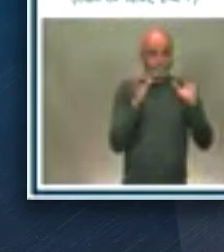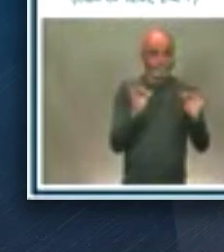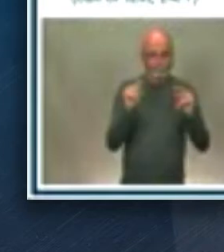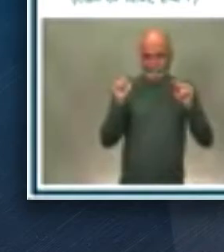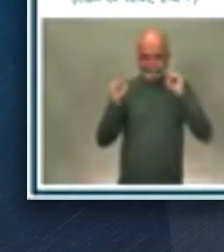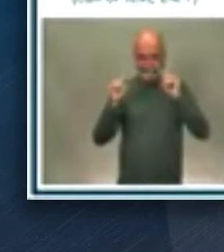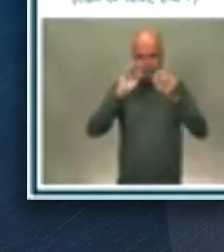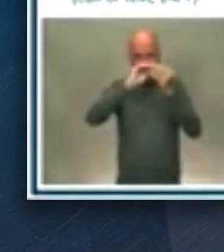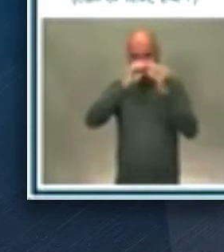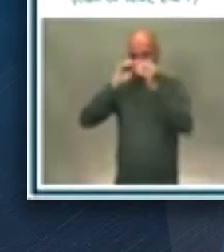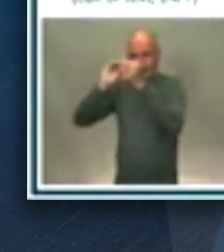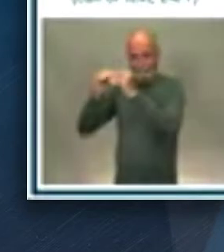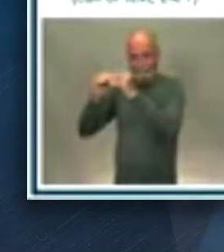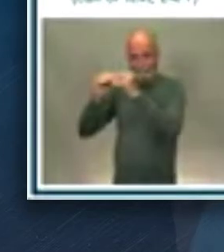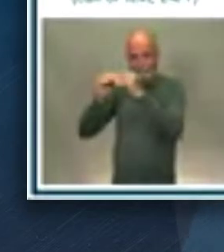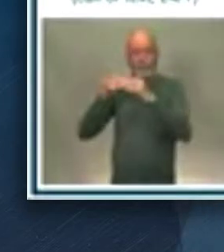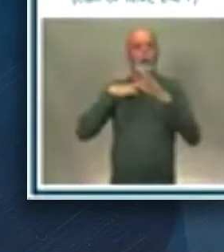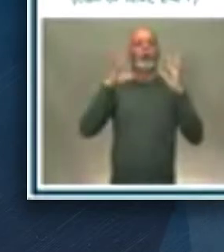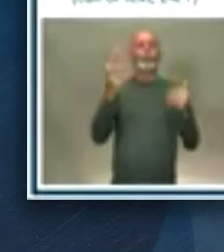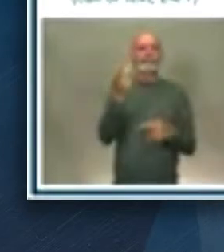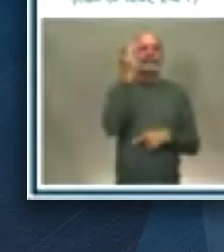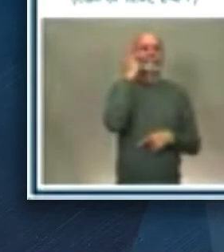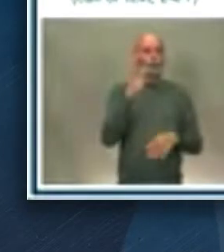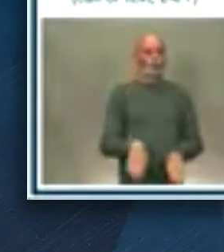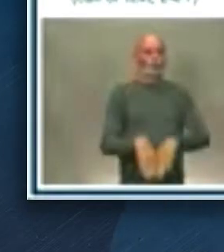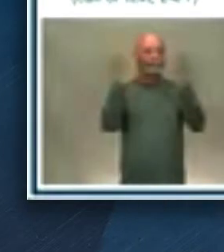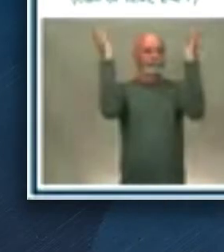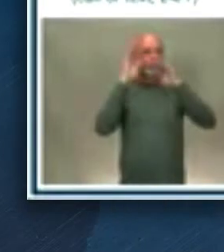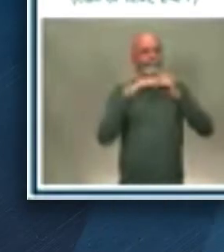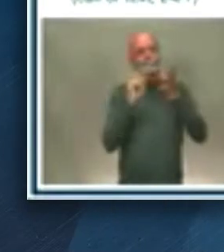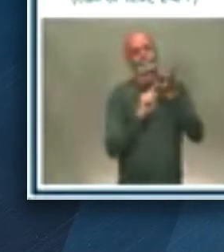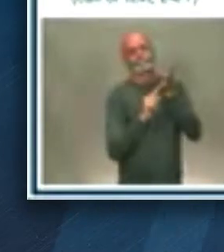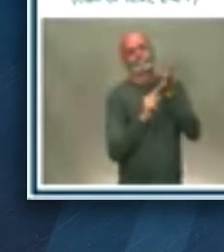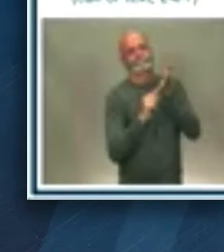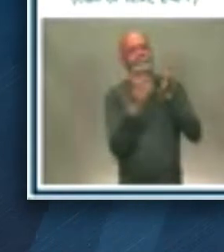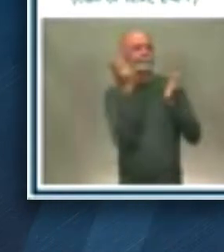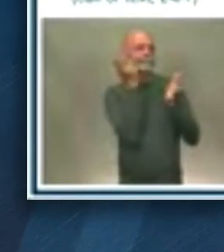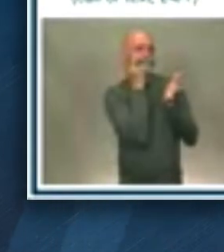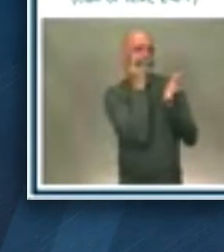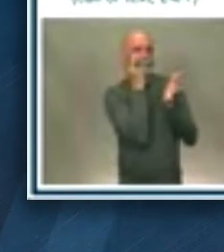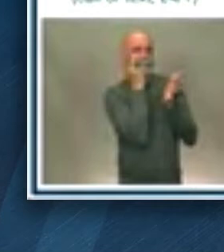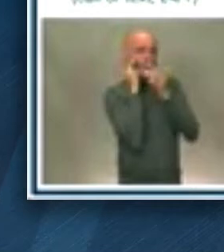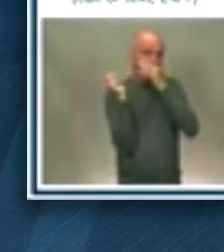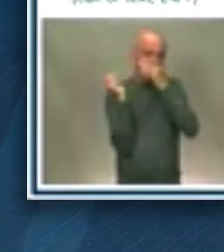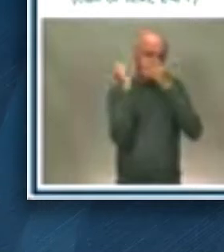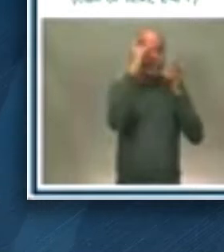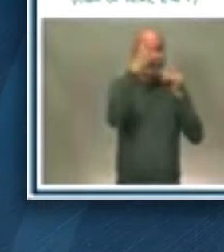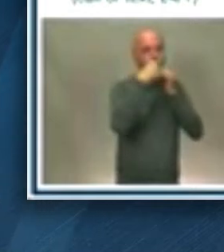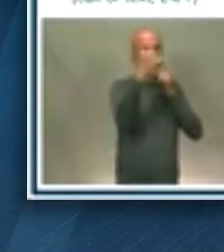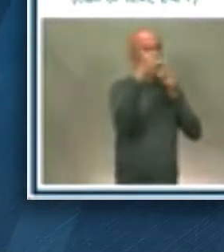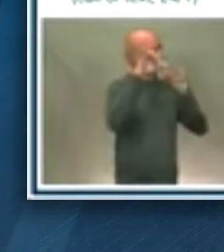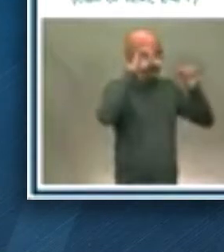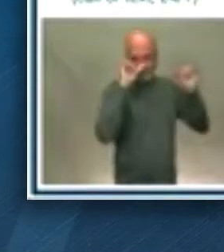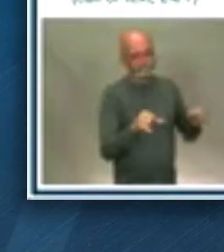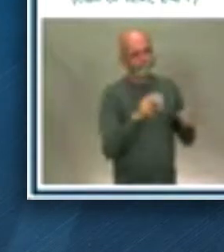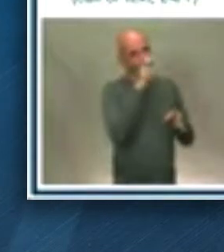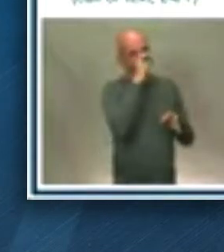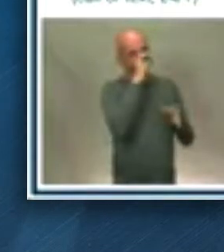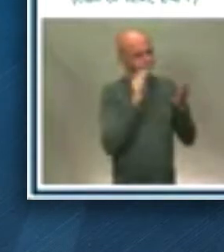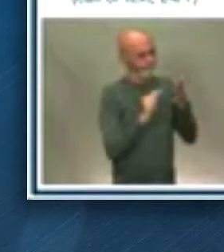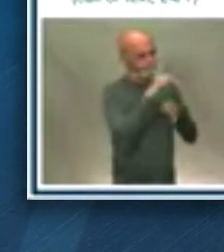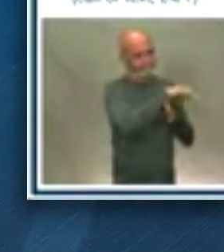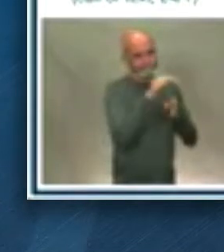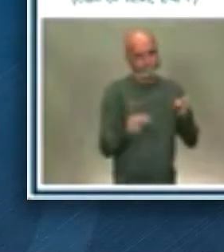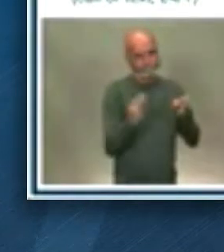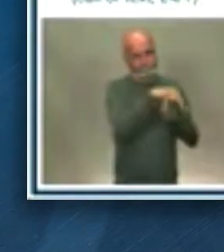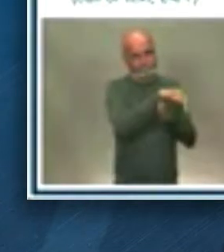safe enough to open up. We've already made the decision that we're going to maintain our border measures at least, as we get through the fourth wave, as